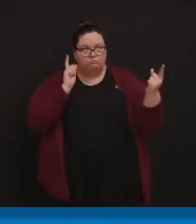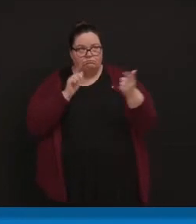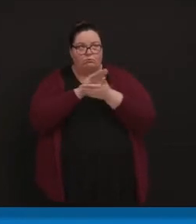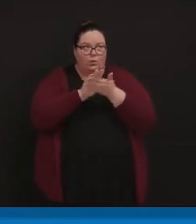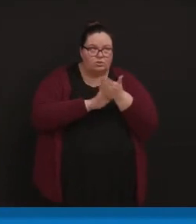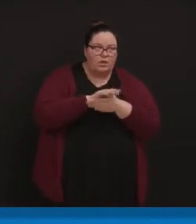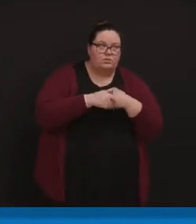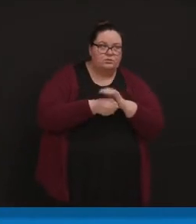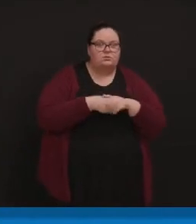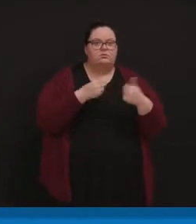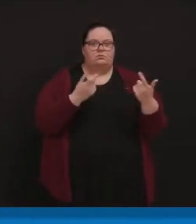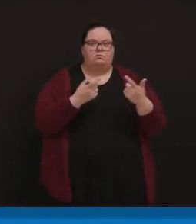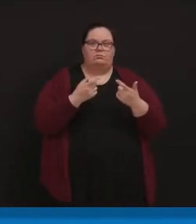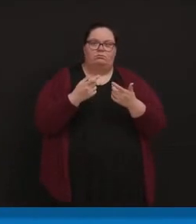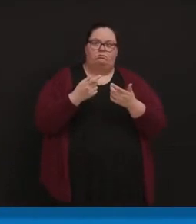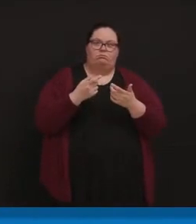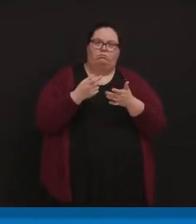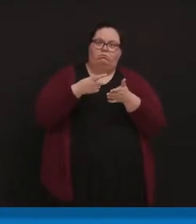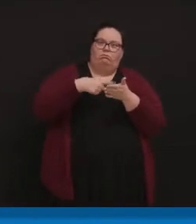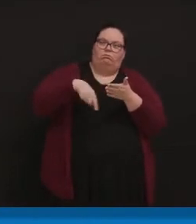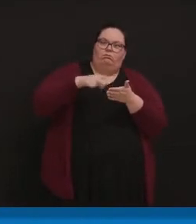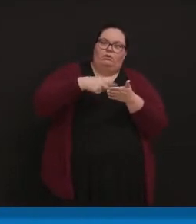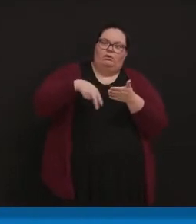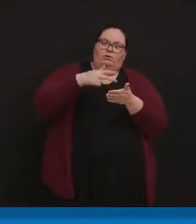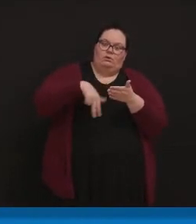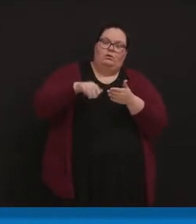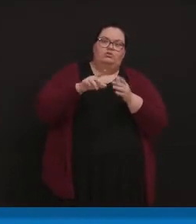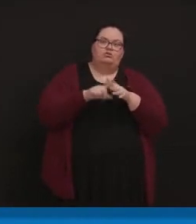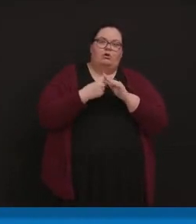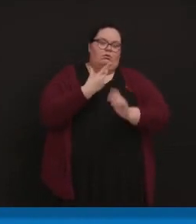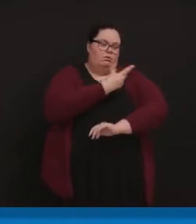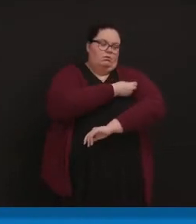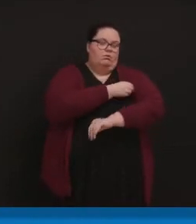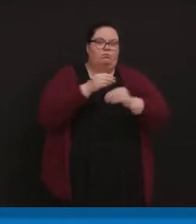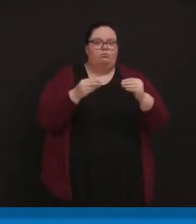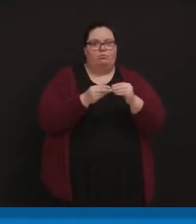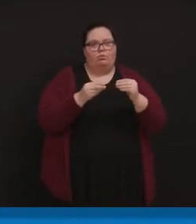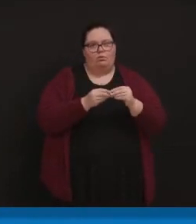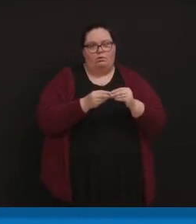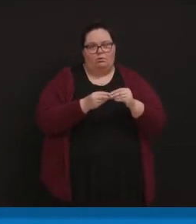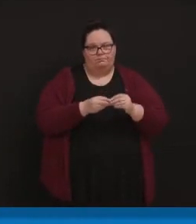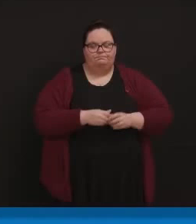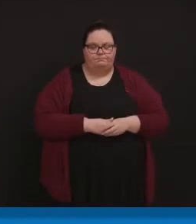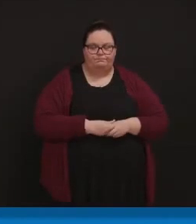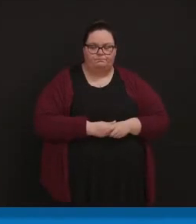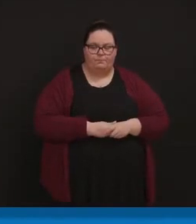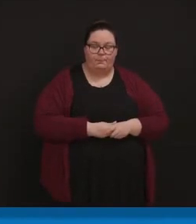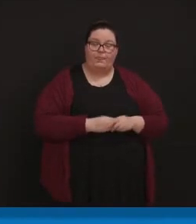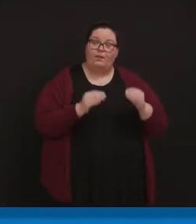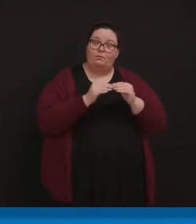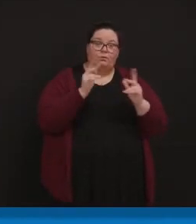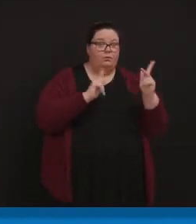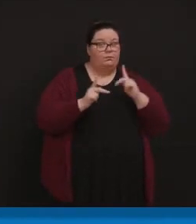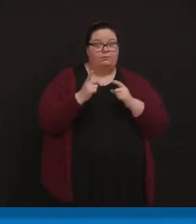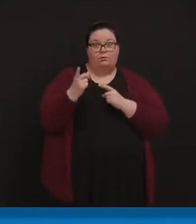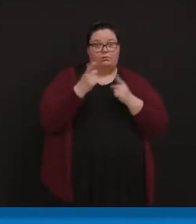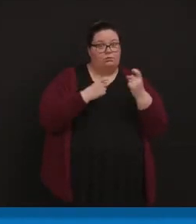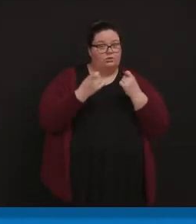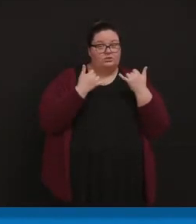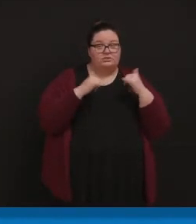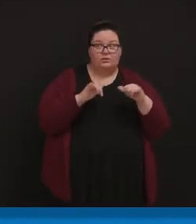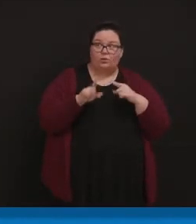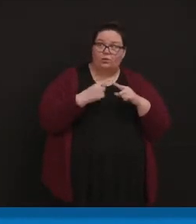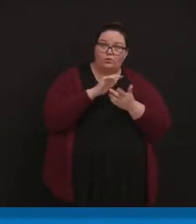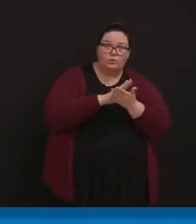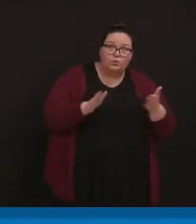few weeks before the vaccine rollout starts to pick up. So I know lots of folks have still got questions on how decisions are made on